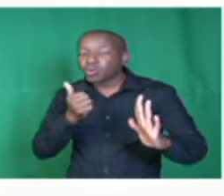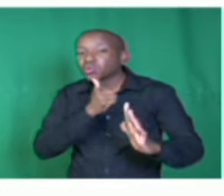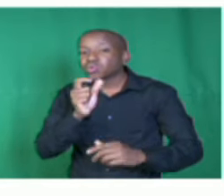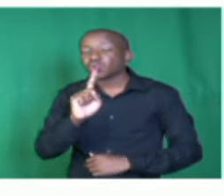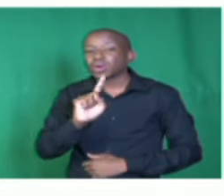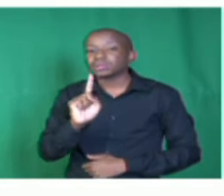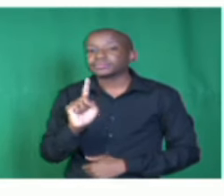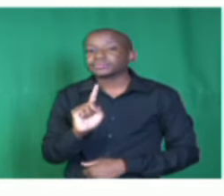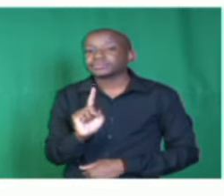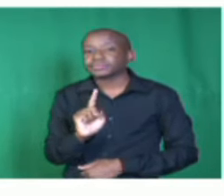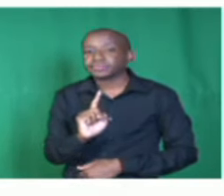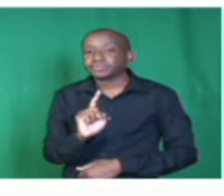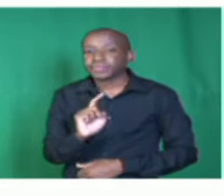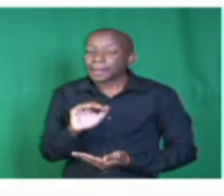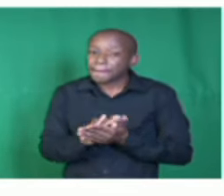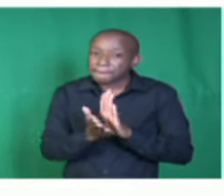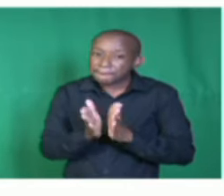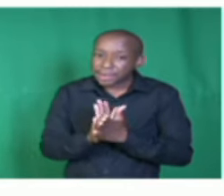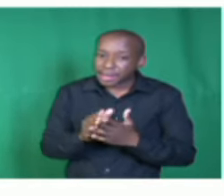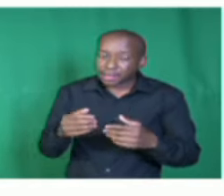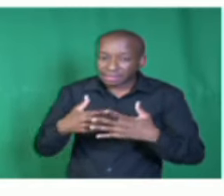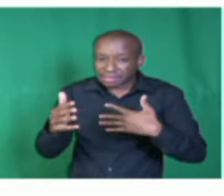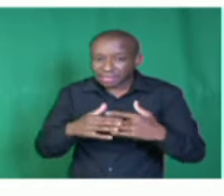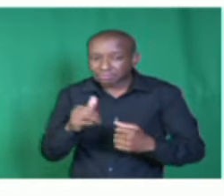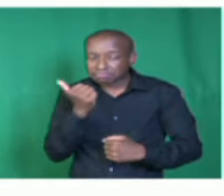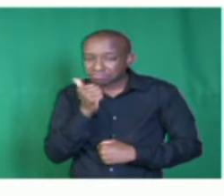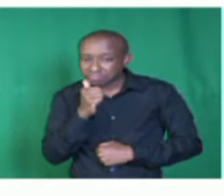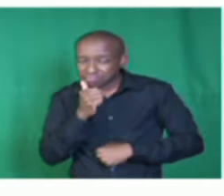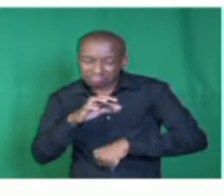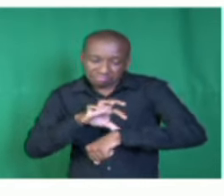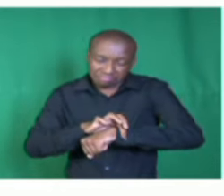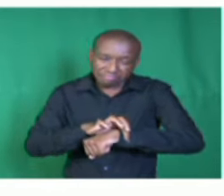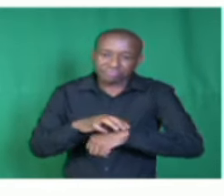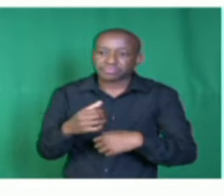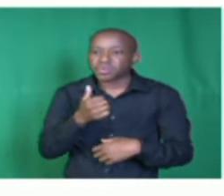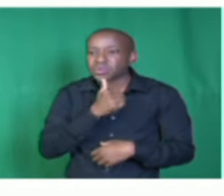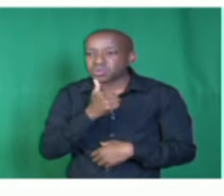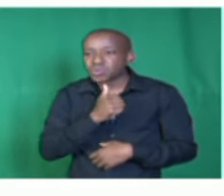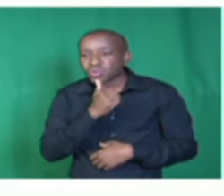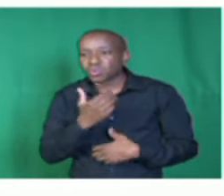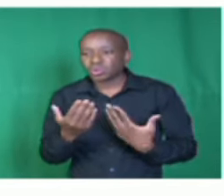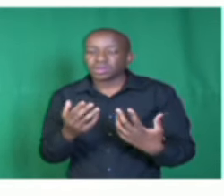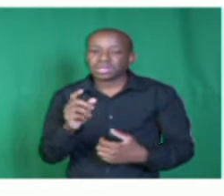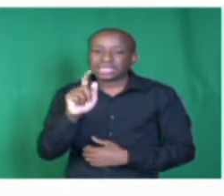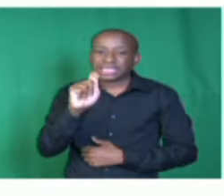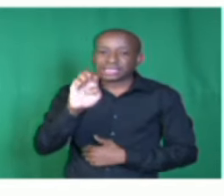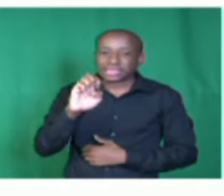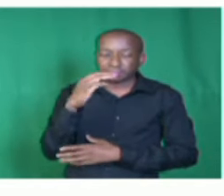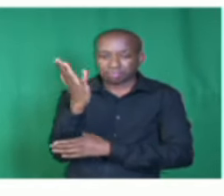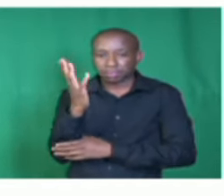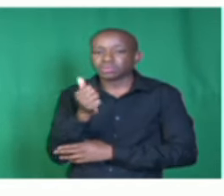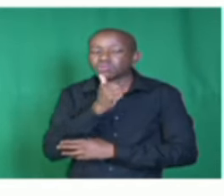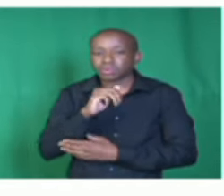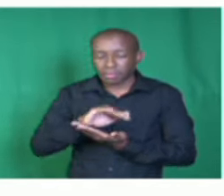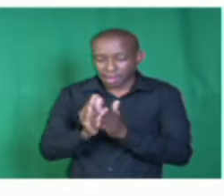to make jewelry, and we also use the tea leaves to make tea.